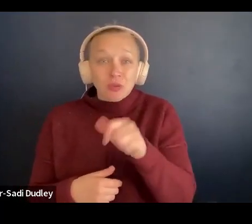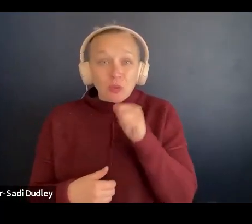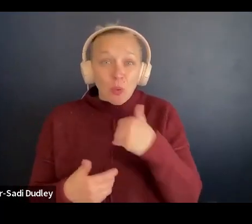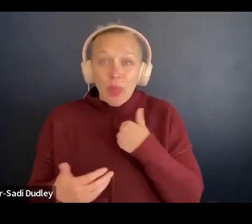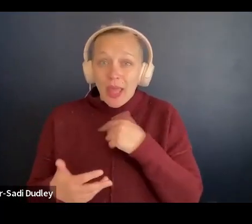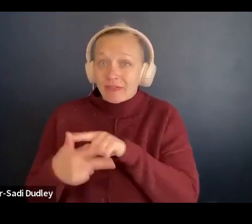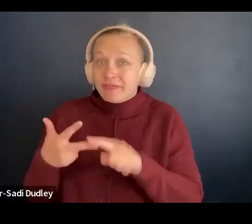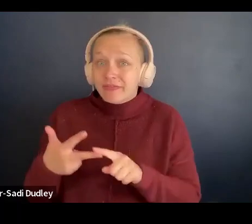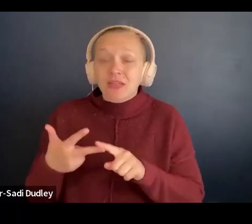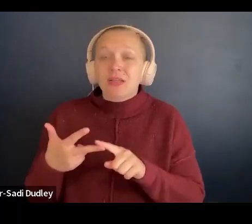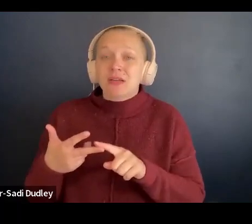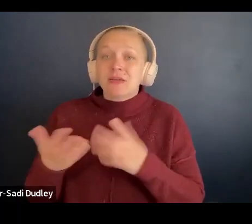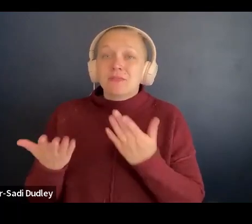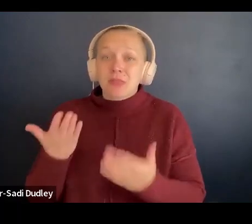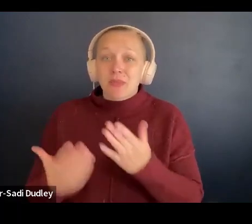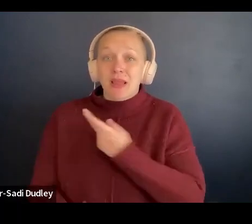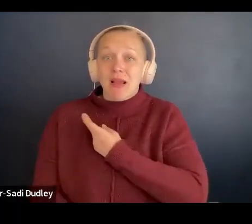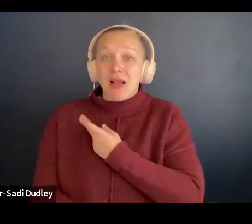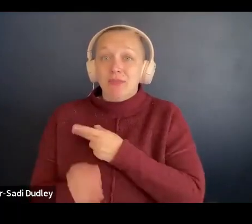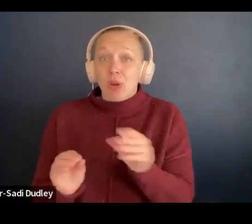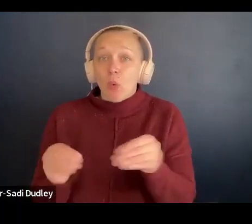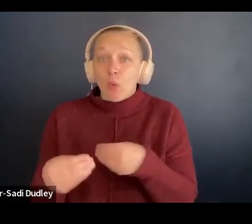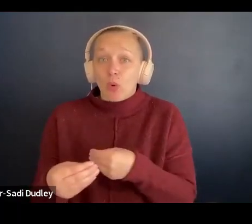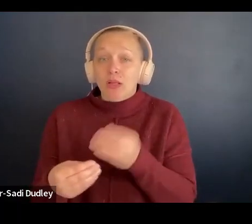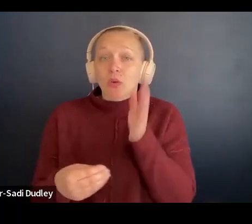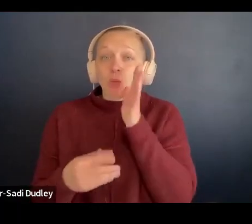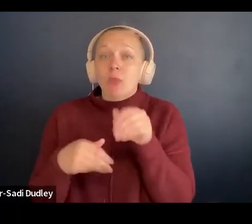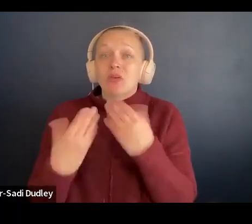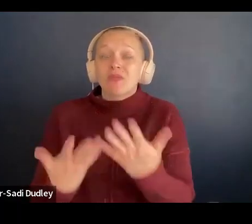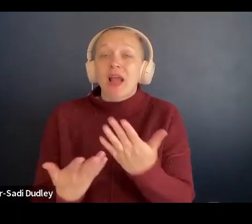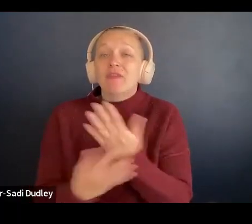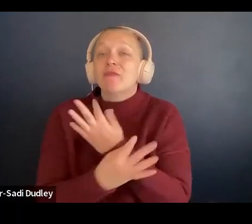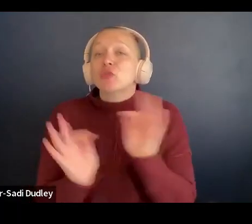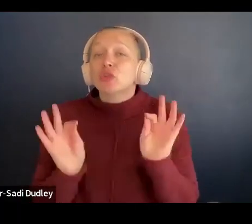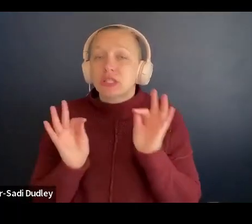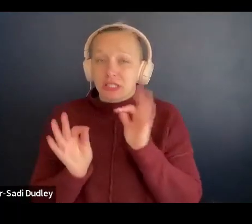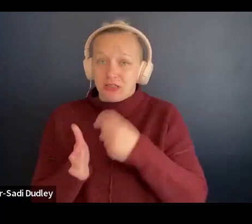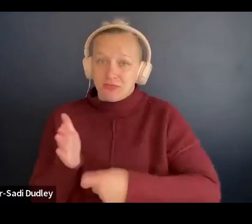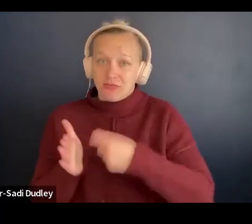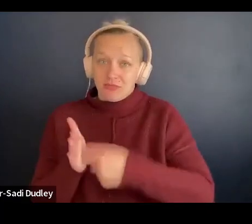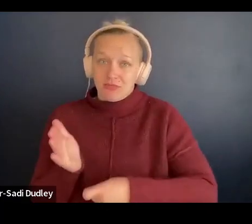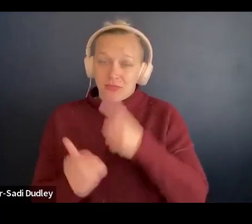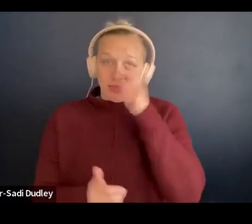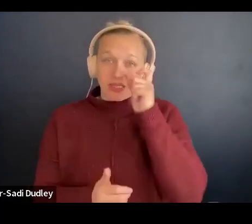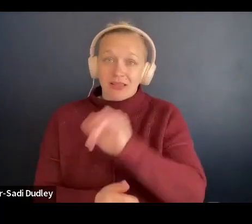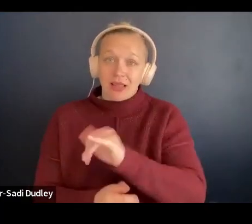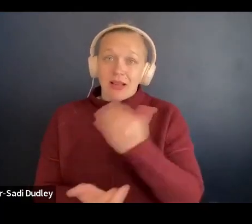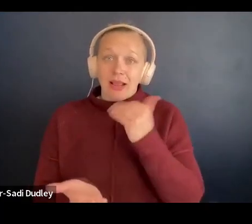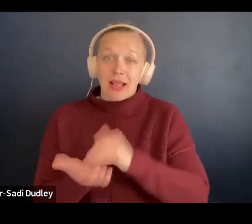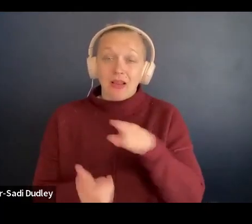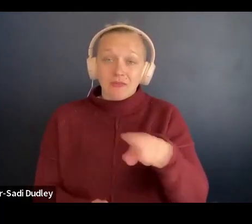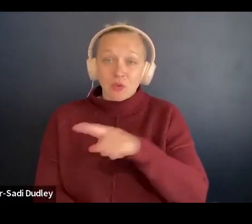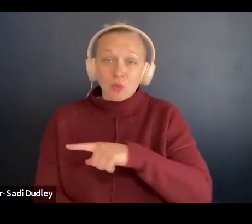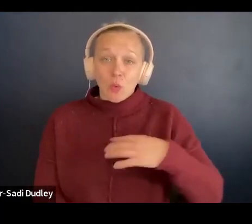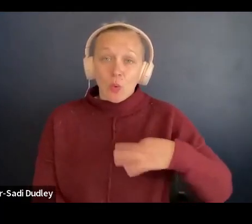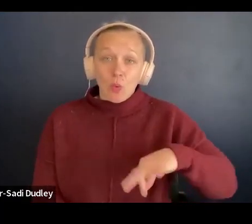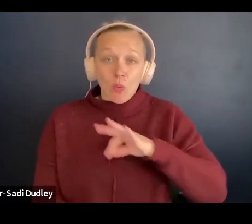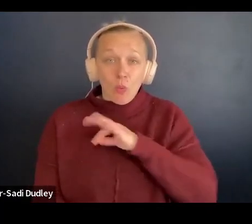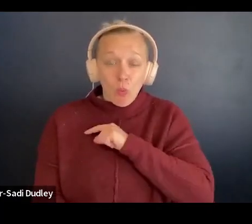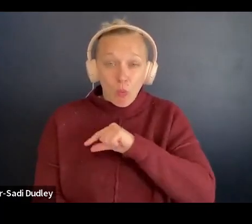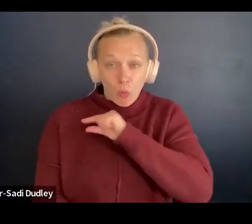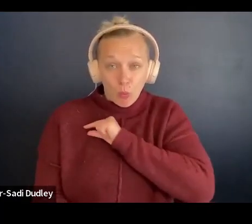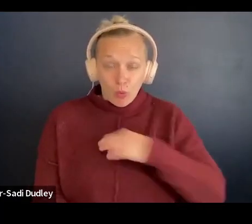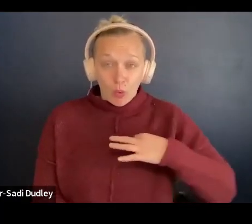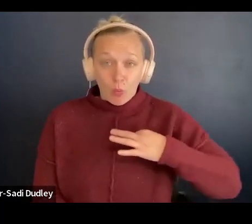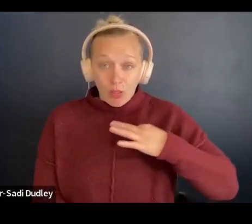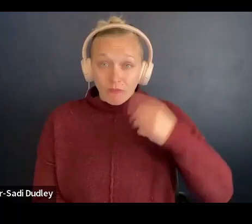organization that will do your care pro bono, because there's so many out there. So it's a great free program for people who qualify for it. So go on to the